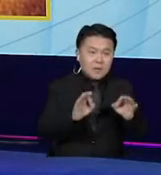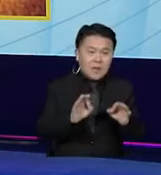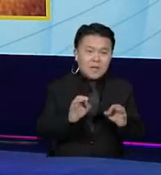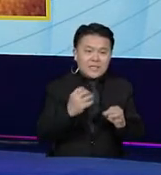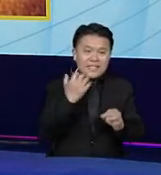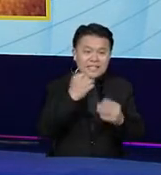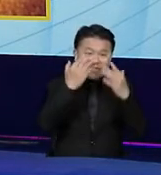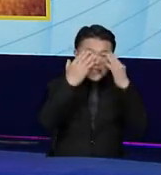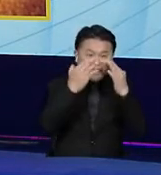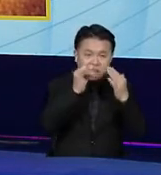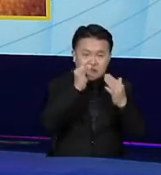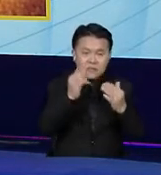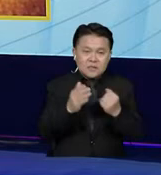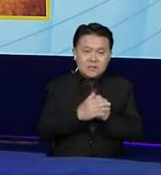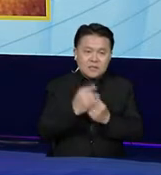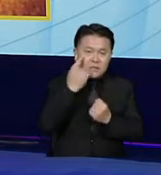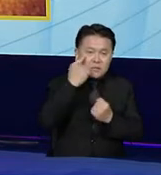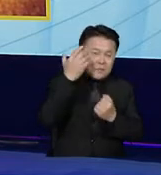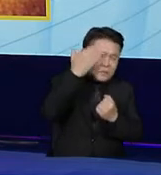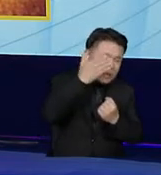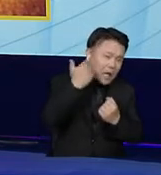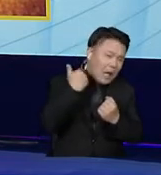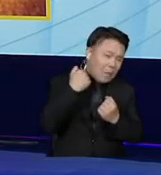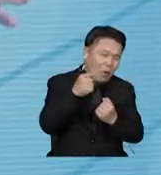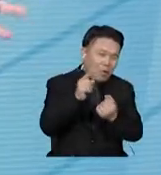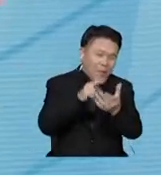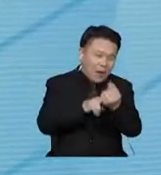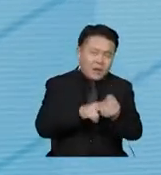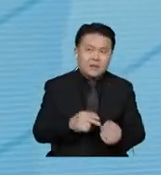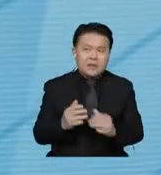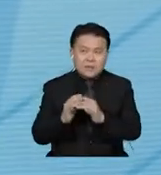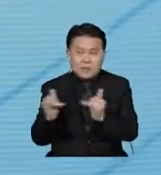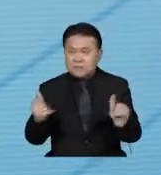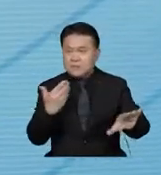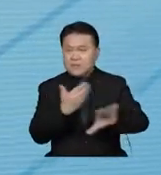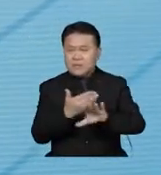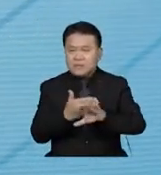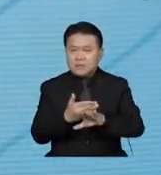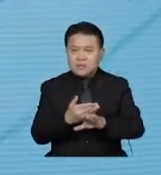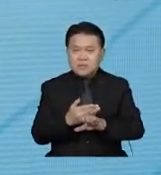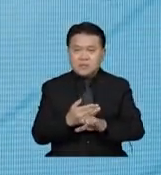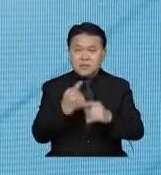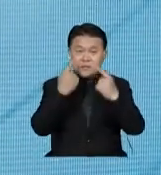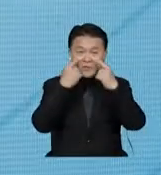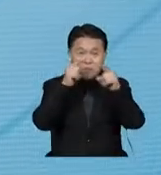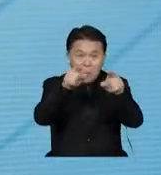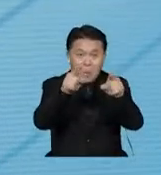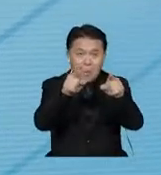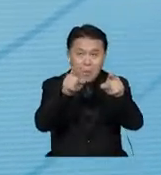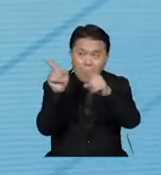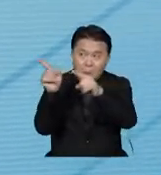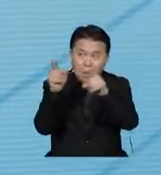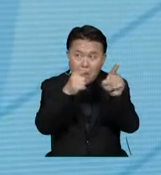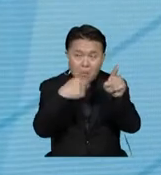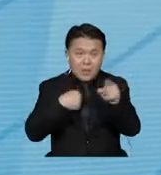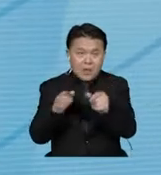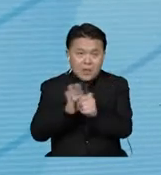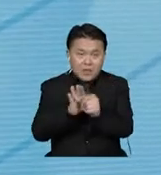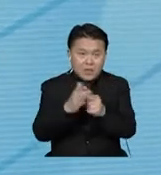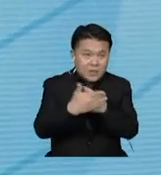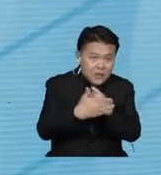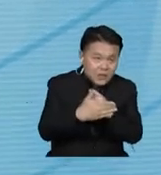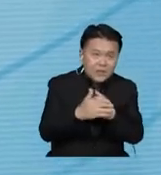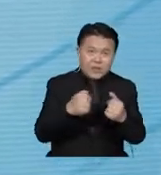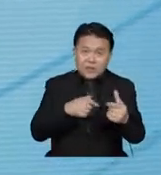their eyes. But humans, we advertise our friendliness and our cooperativeness with our visible eyes.